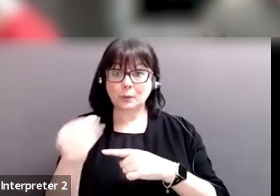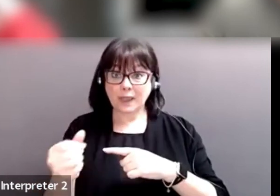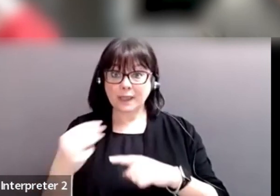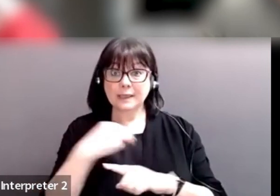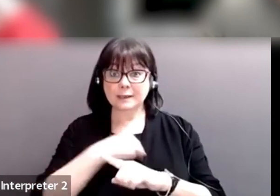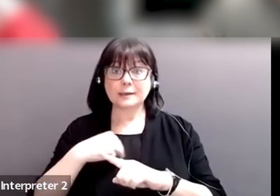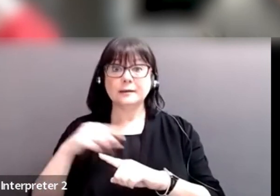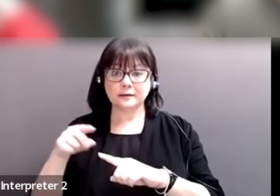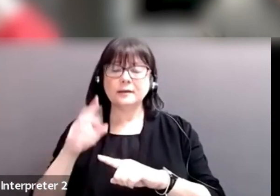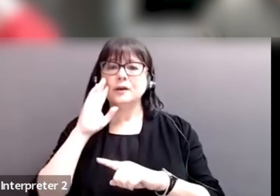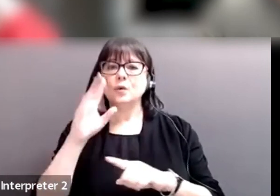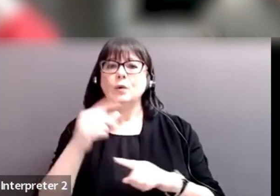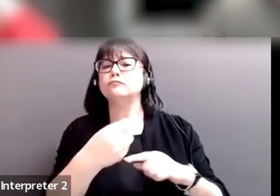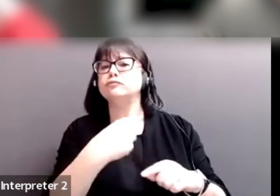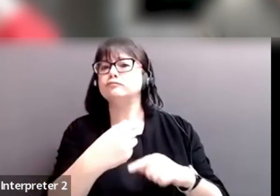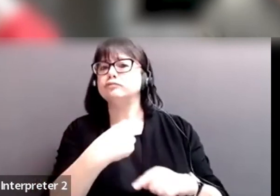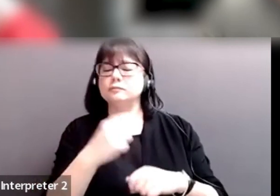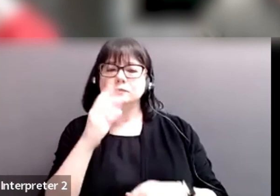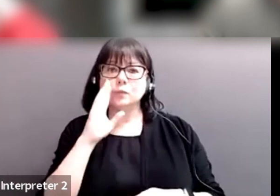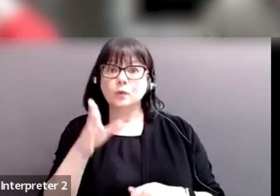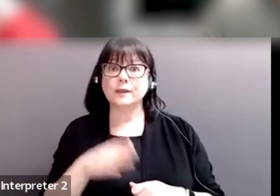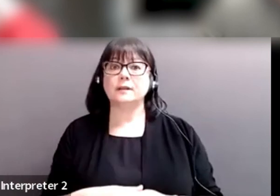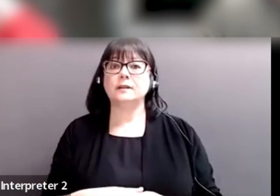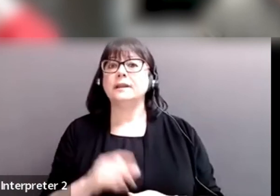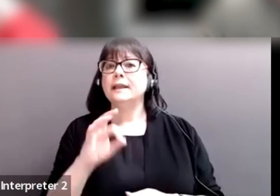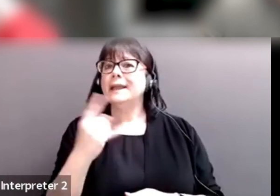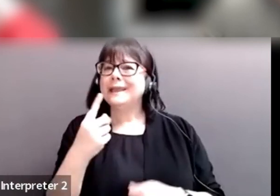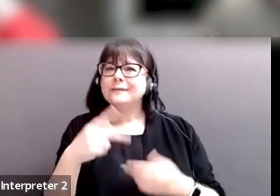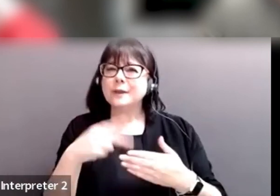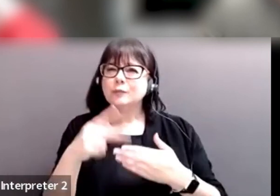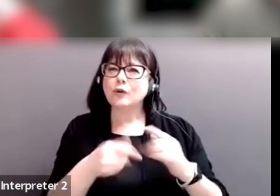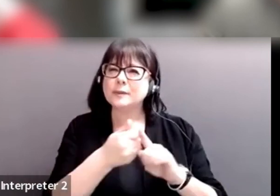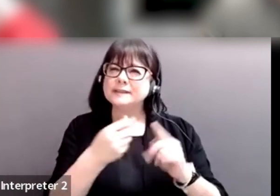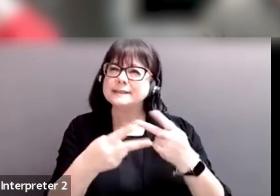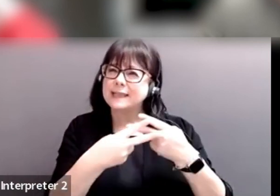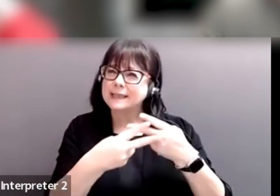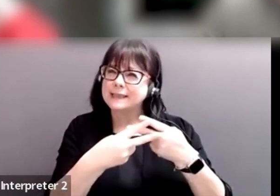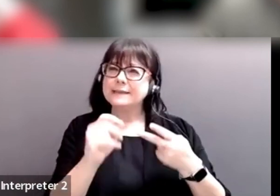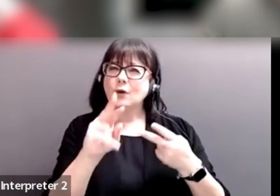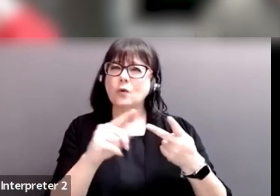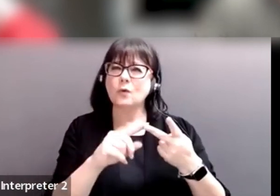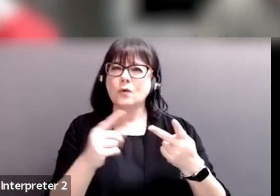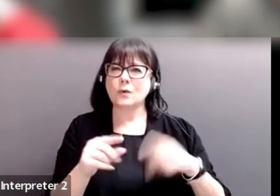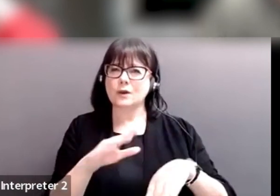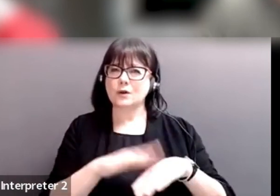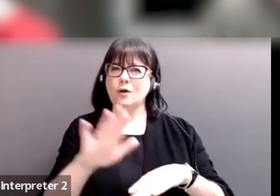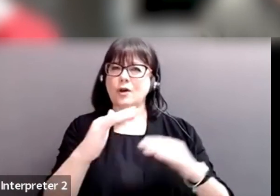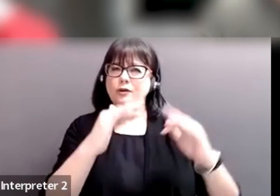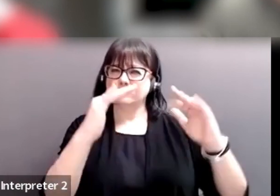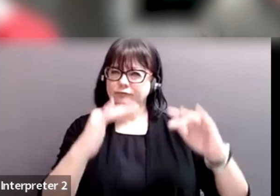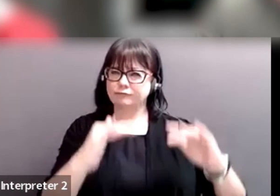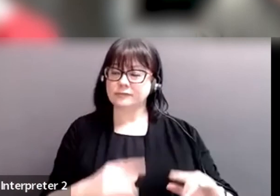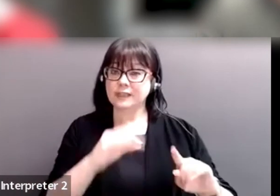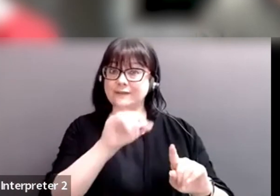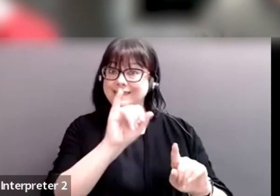program saved, or when a new program is open to your platform, open on your platform, then you